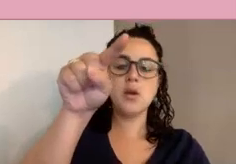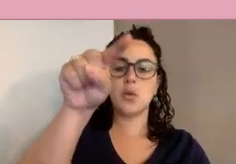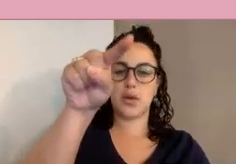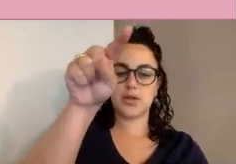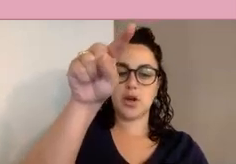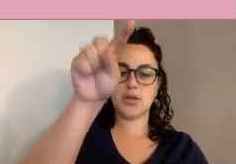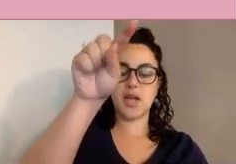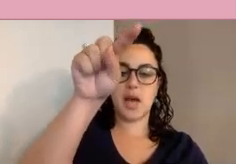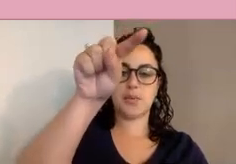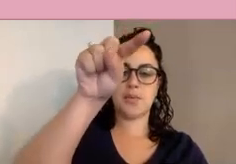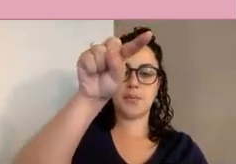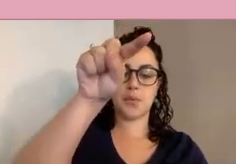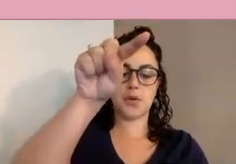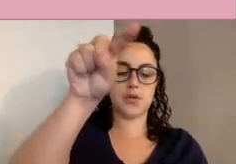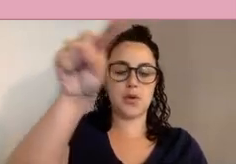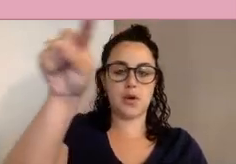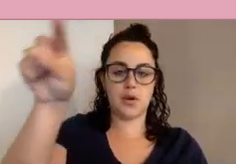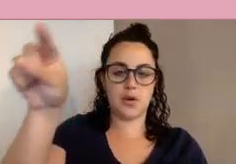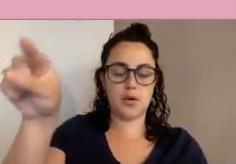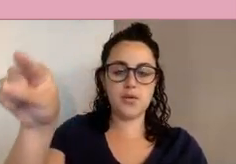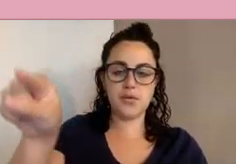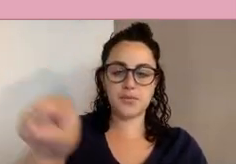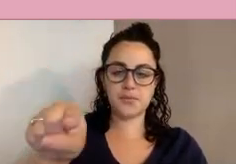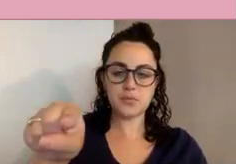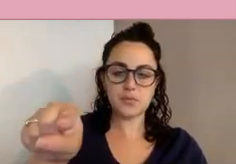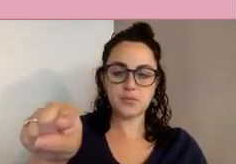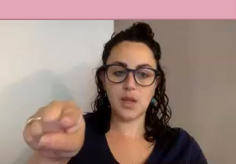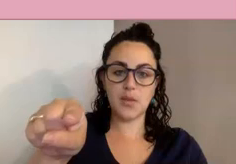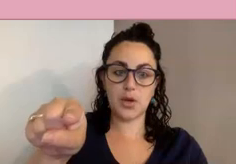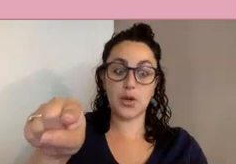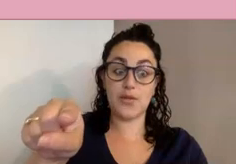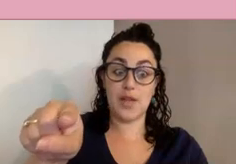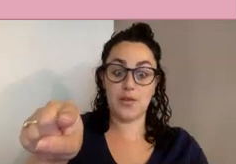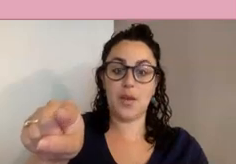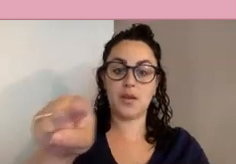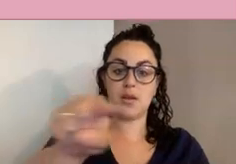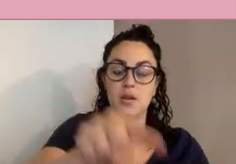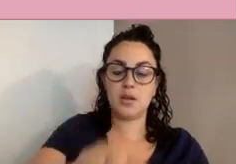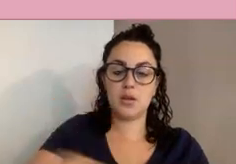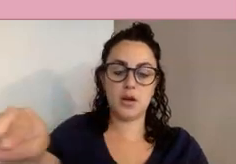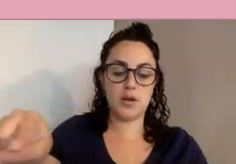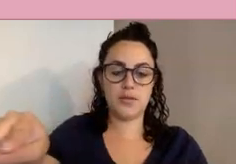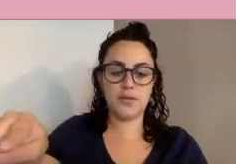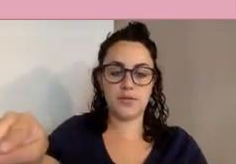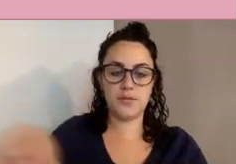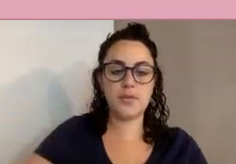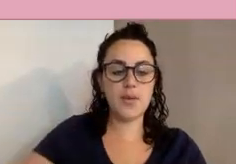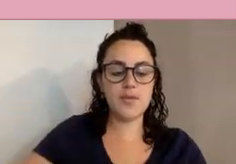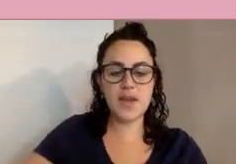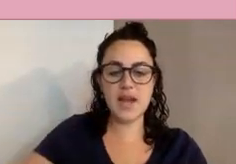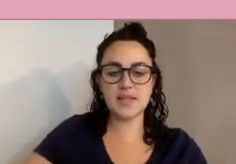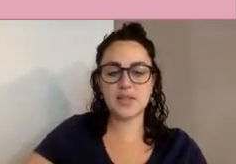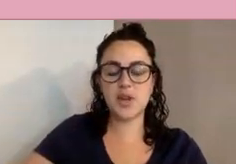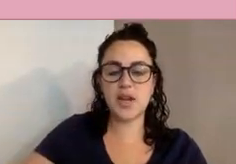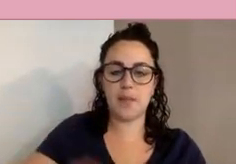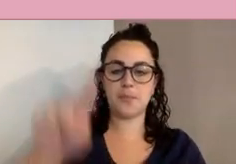ready. We're going to start at the top. We're going to do a curve, and then we're going to curve the other way. Curve. Now we've